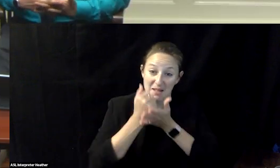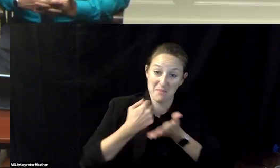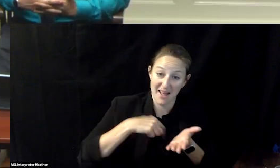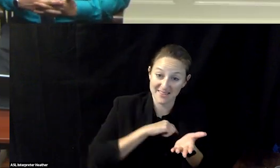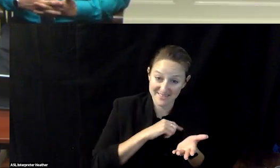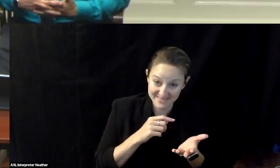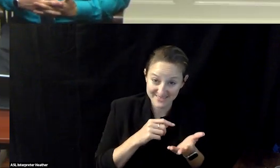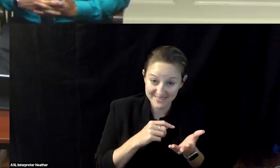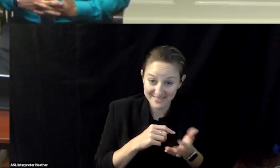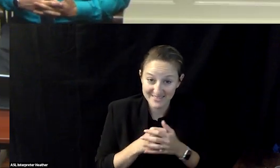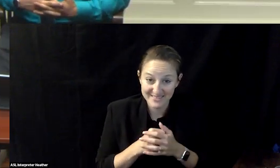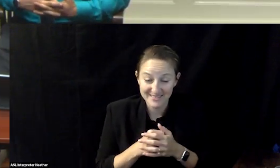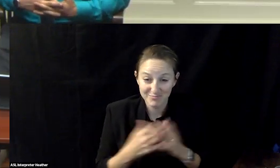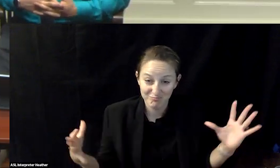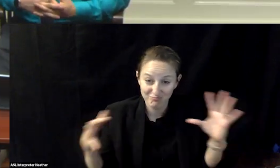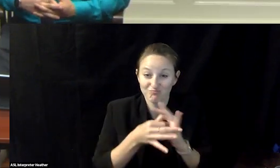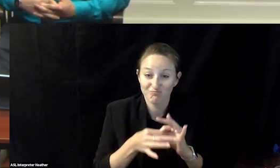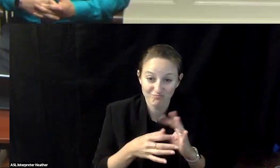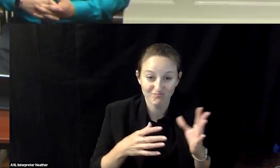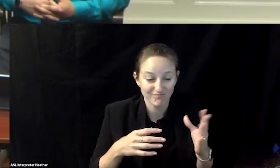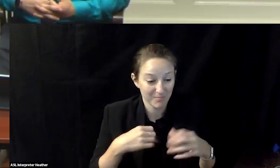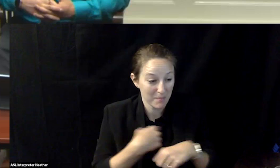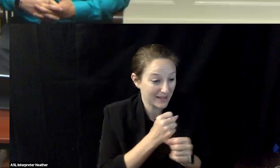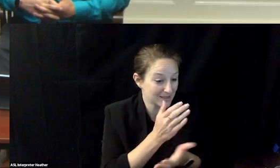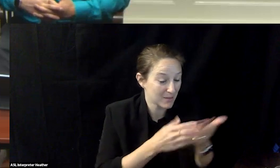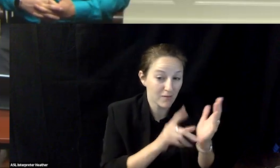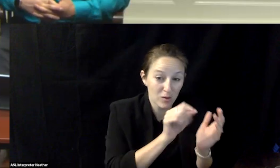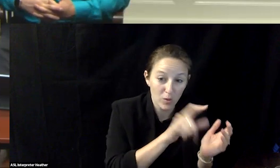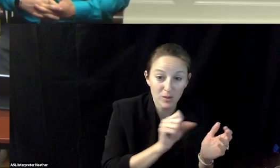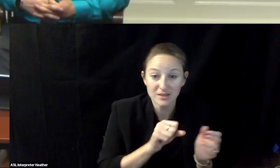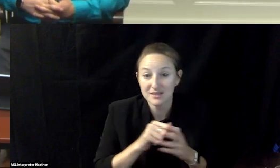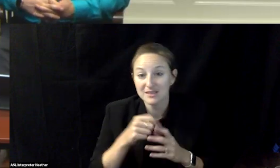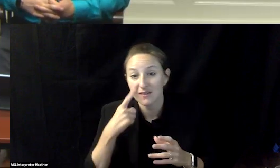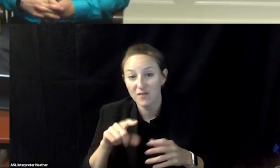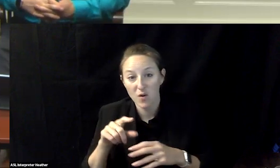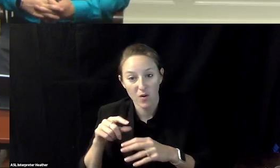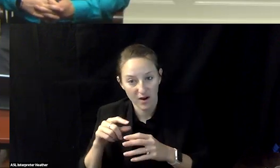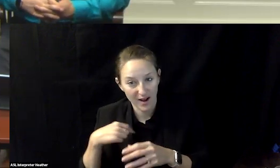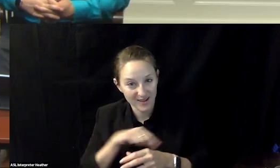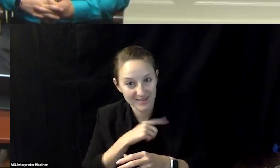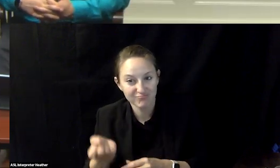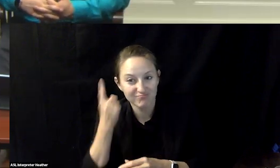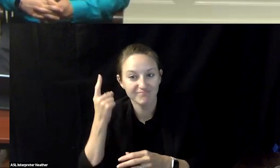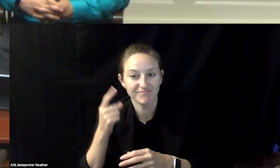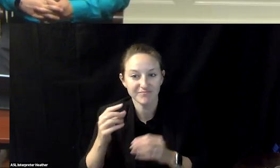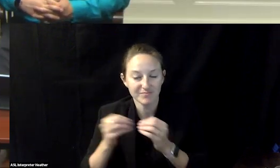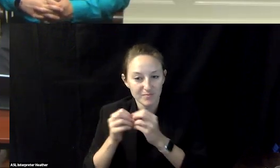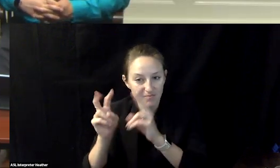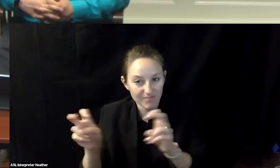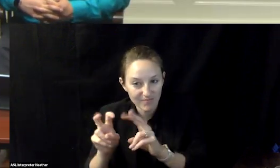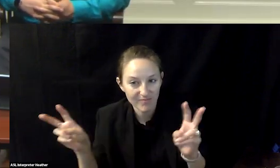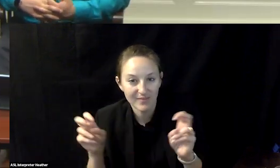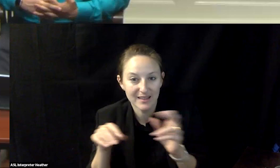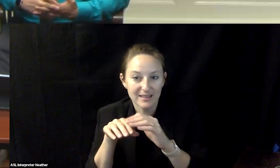and create some of the tooling that will make things, again, that much easier for more engineers to